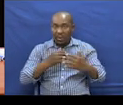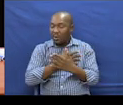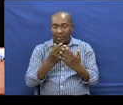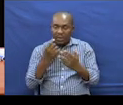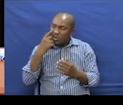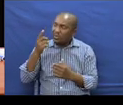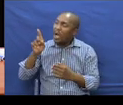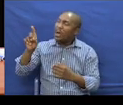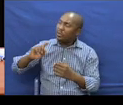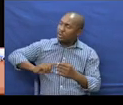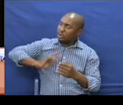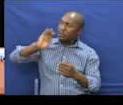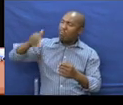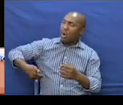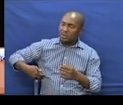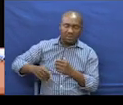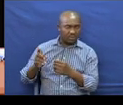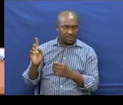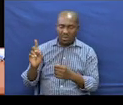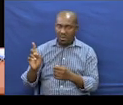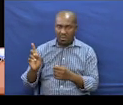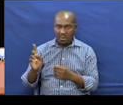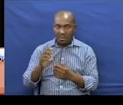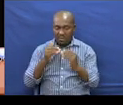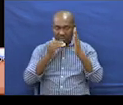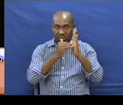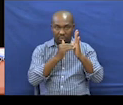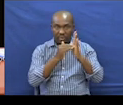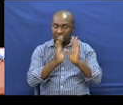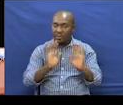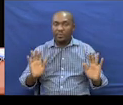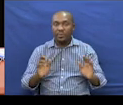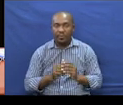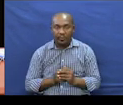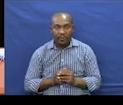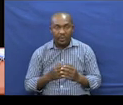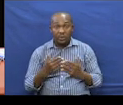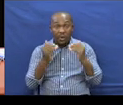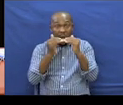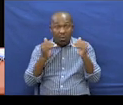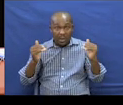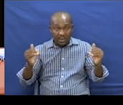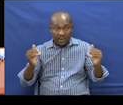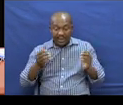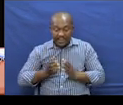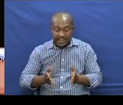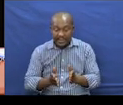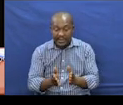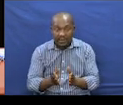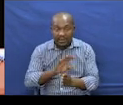whereby this person is a leader and this one is not. So equality is a system whereby all citizens in a